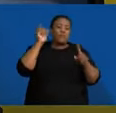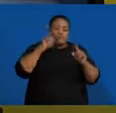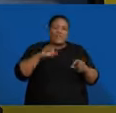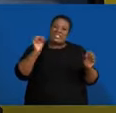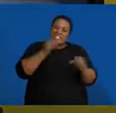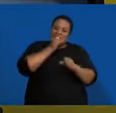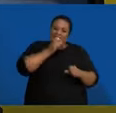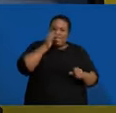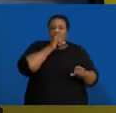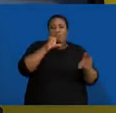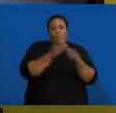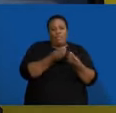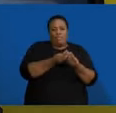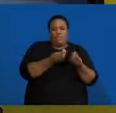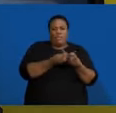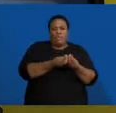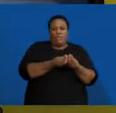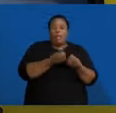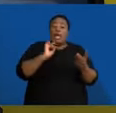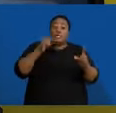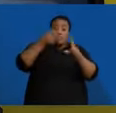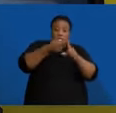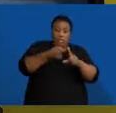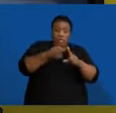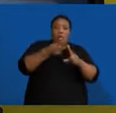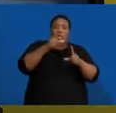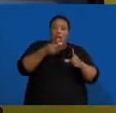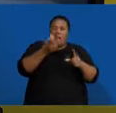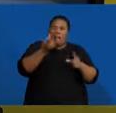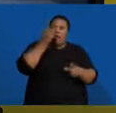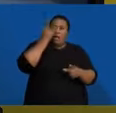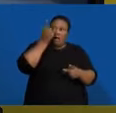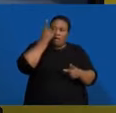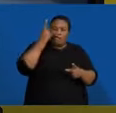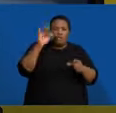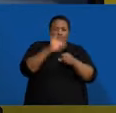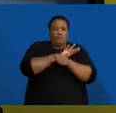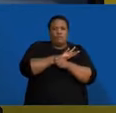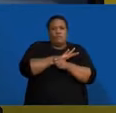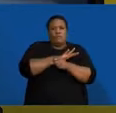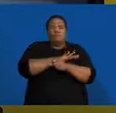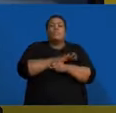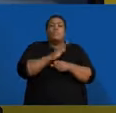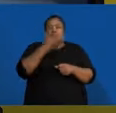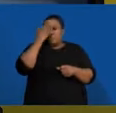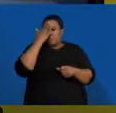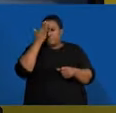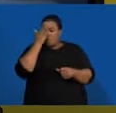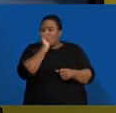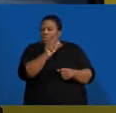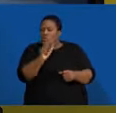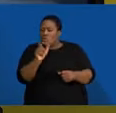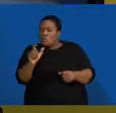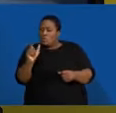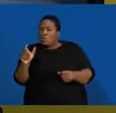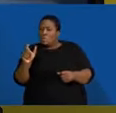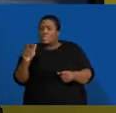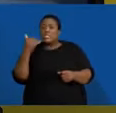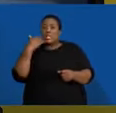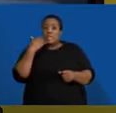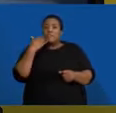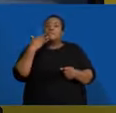background until you understand it and you know the lyrics. But as you are busy practicing the song, wherever you don't know, you